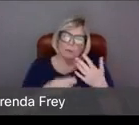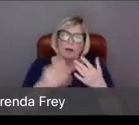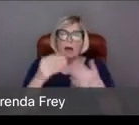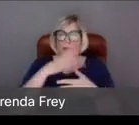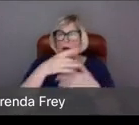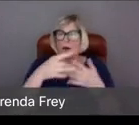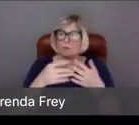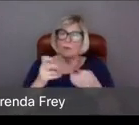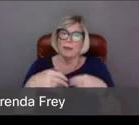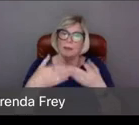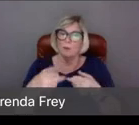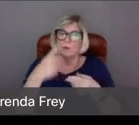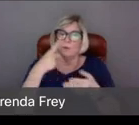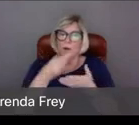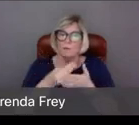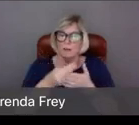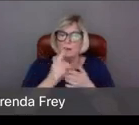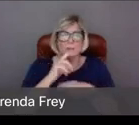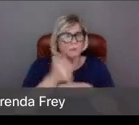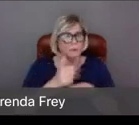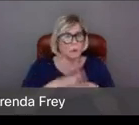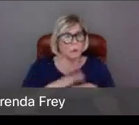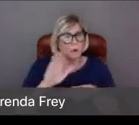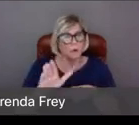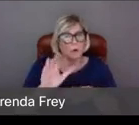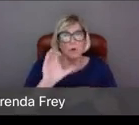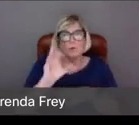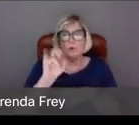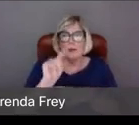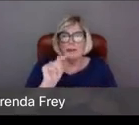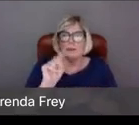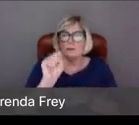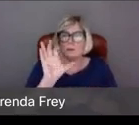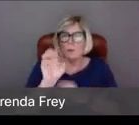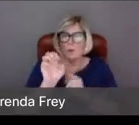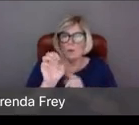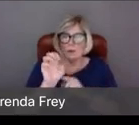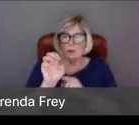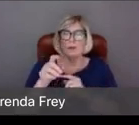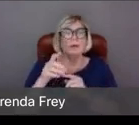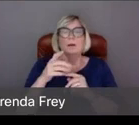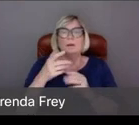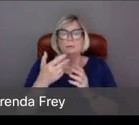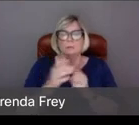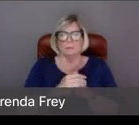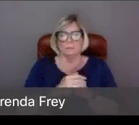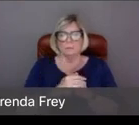for financing were based on your credit score, what sorts of rates you were eligible for, what terms you were eligible